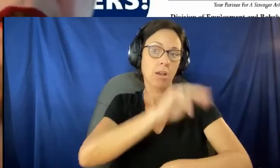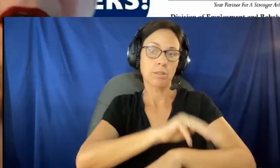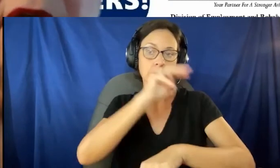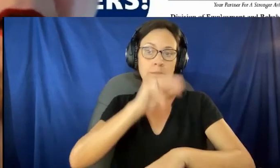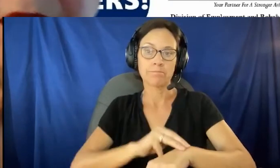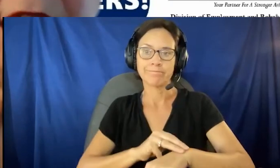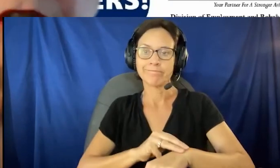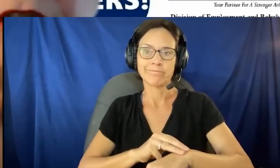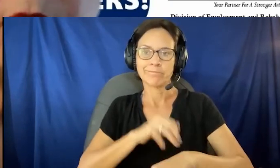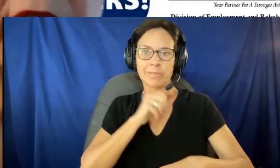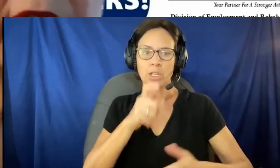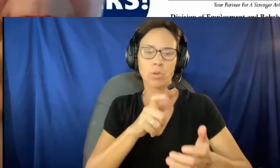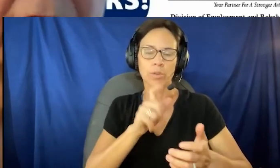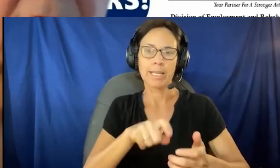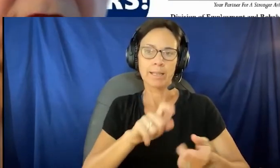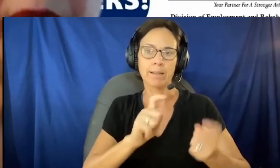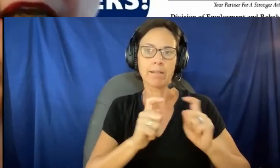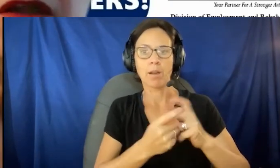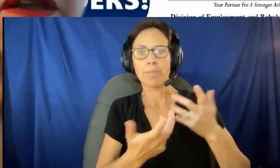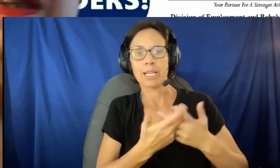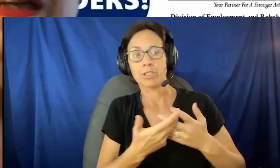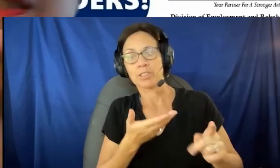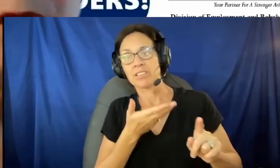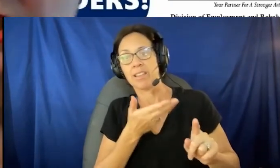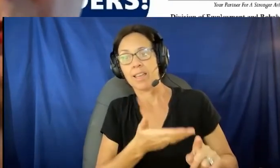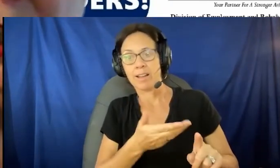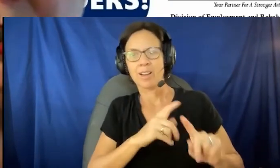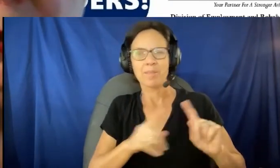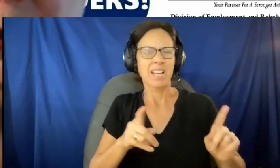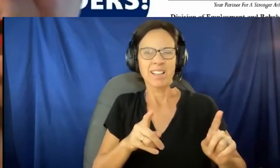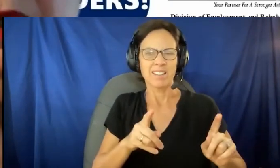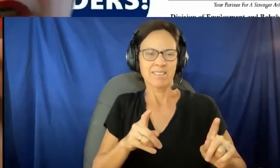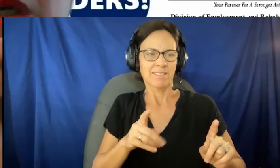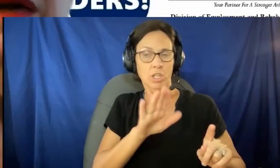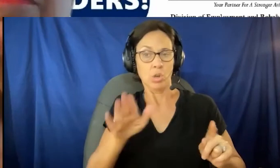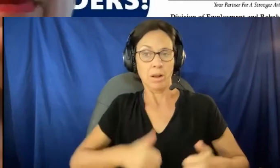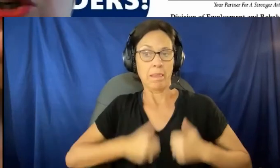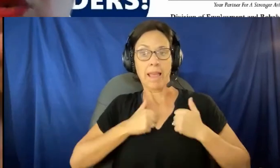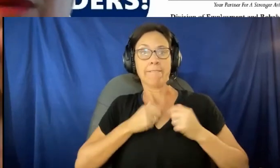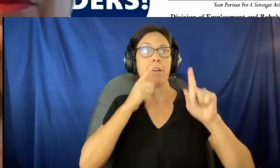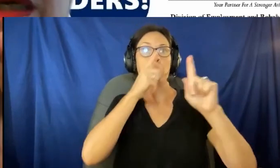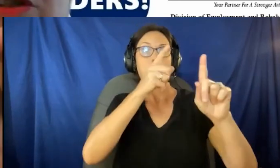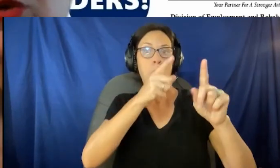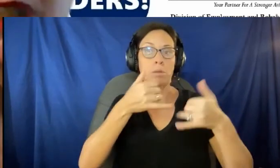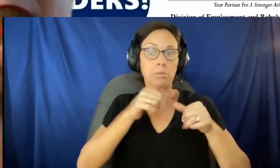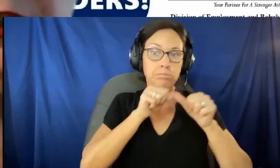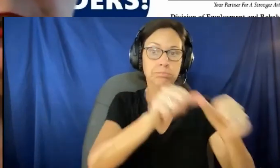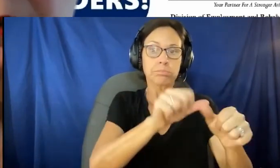you wouldn't need accommodations to work at McDonald's, but that's not what you want to do. Maybe you want to